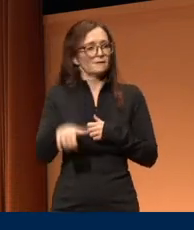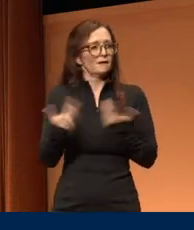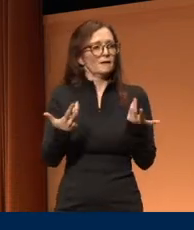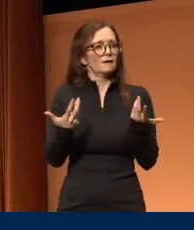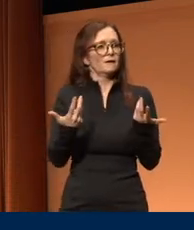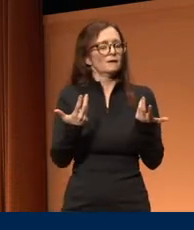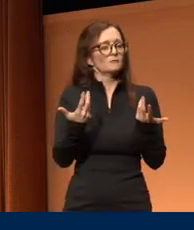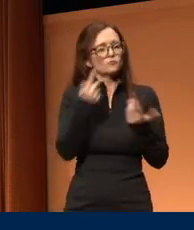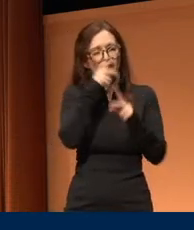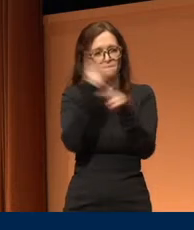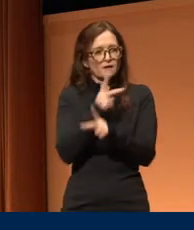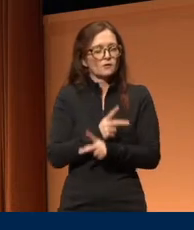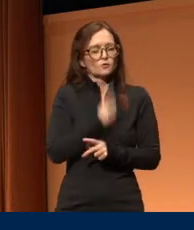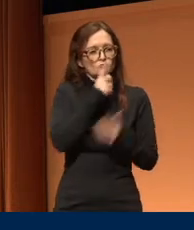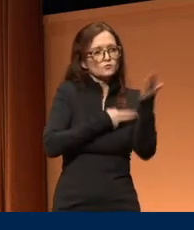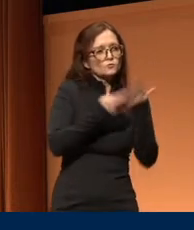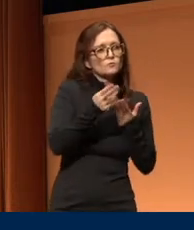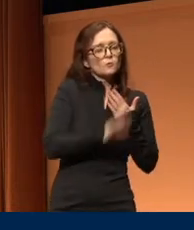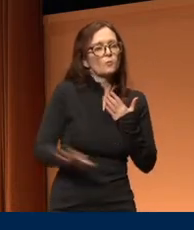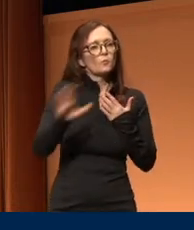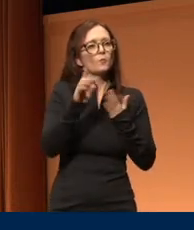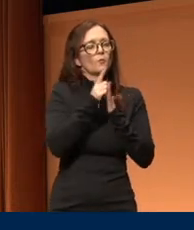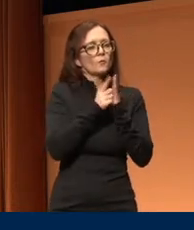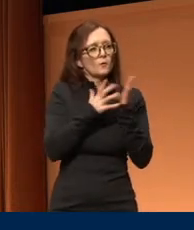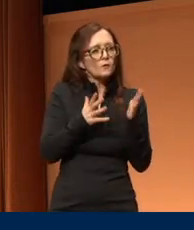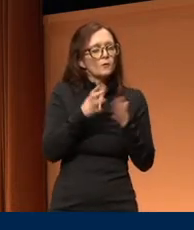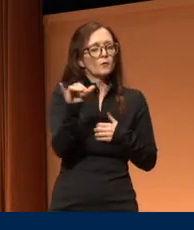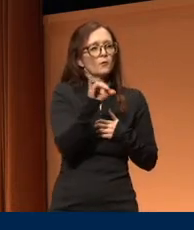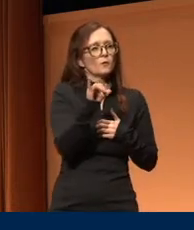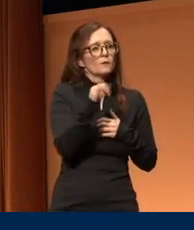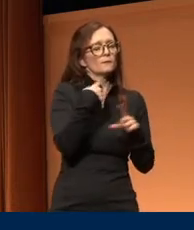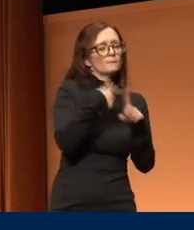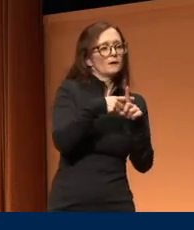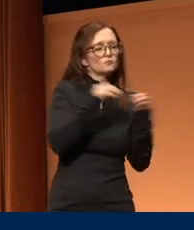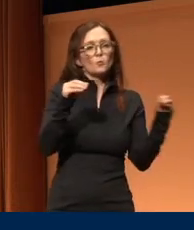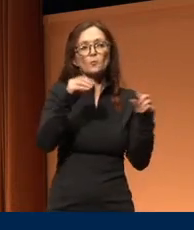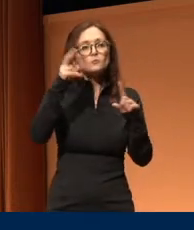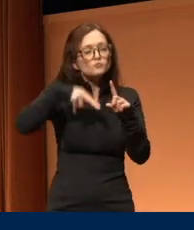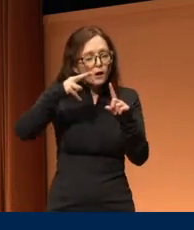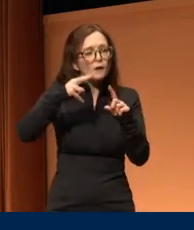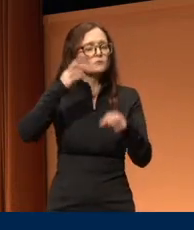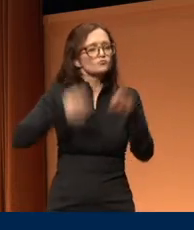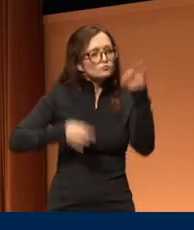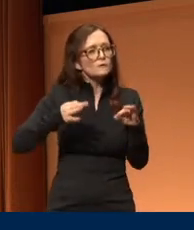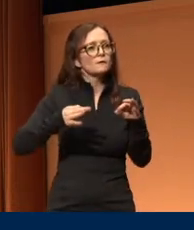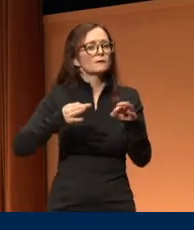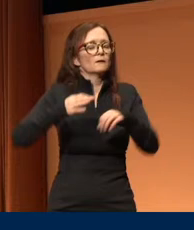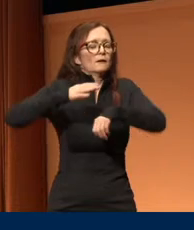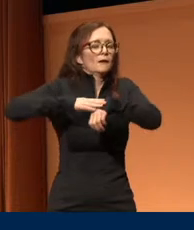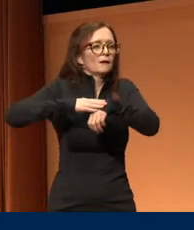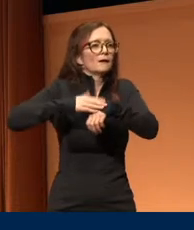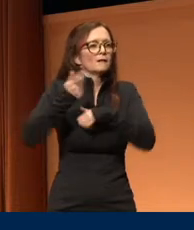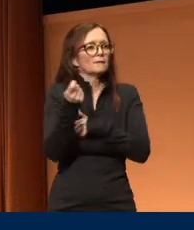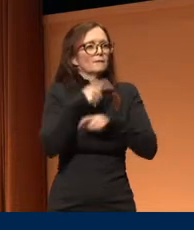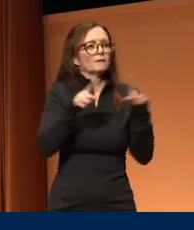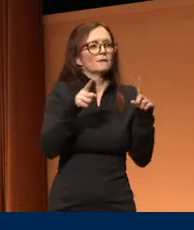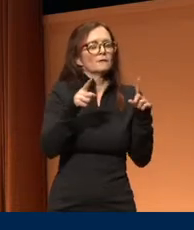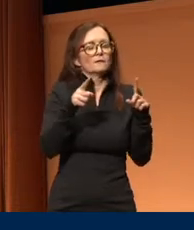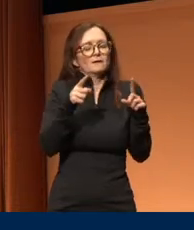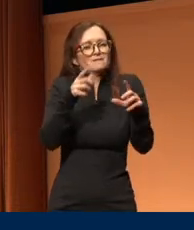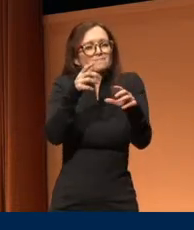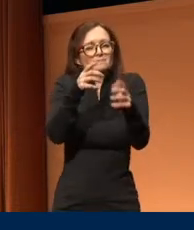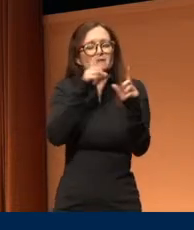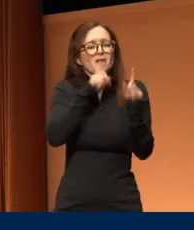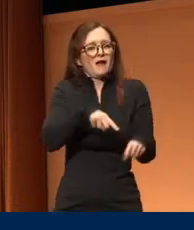disposition to figure out the truth among the voters, as well as their judgment, independence, and minimal likelihood of getting the answer